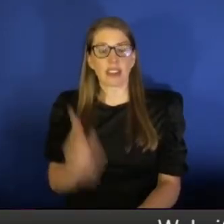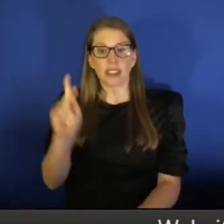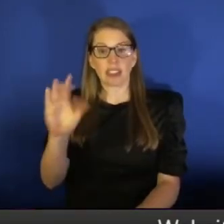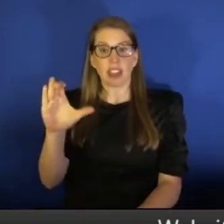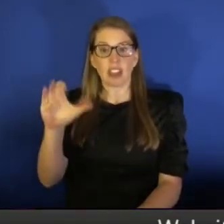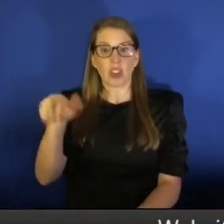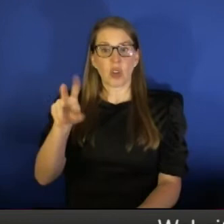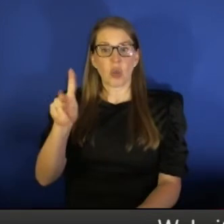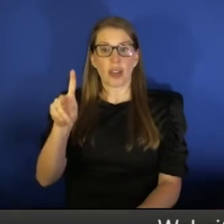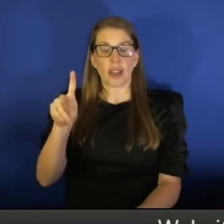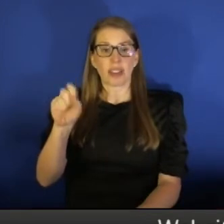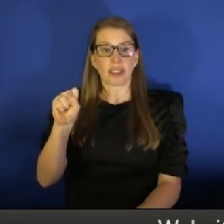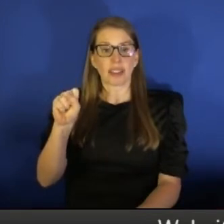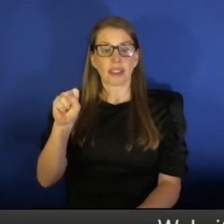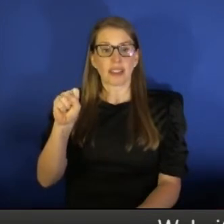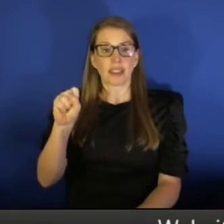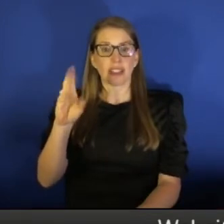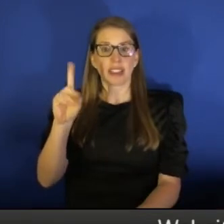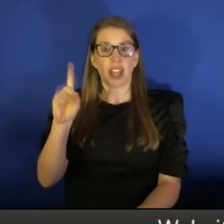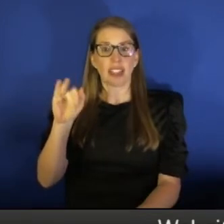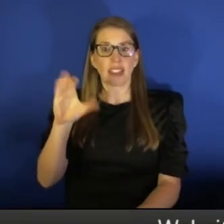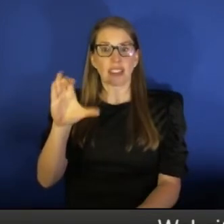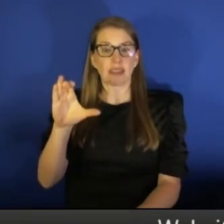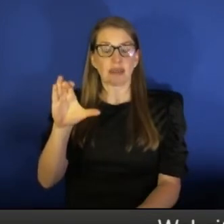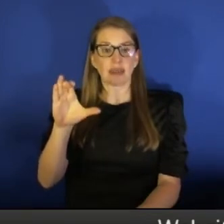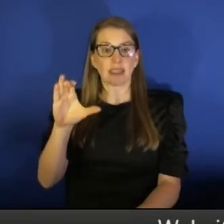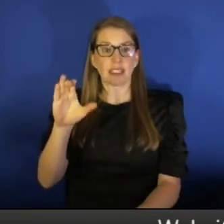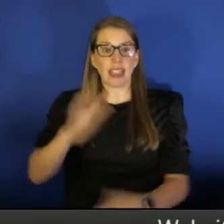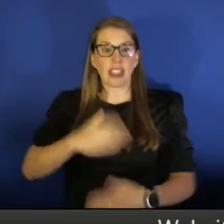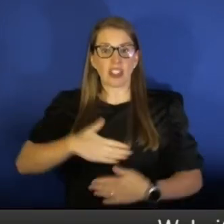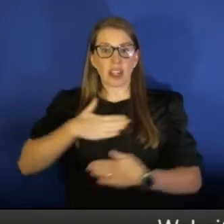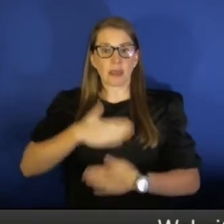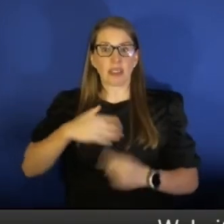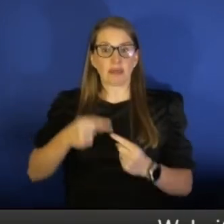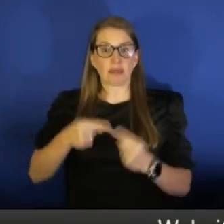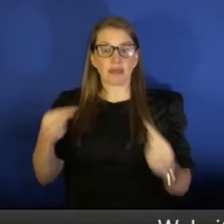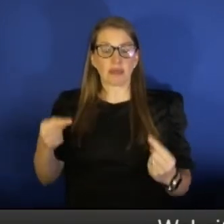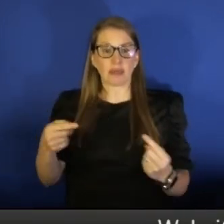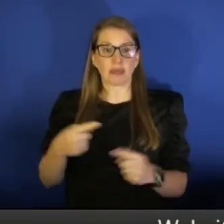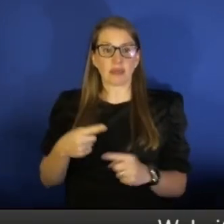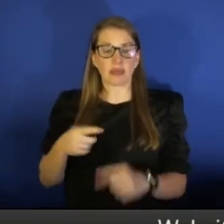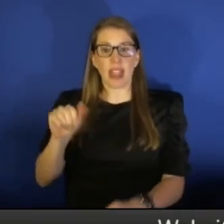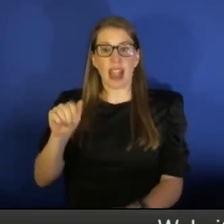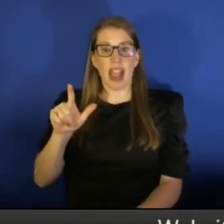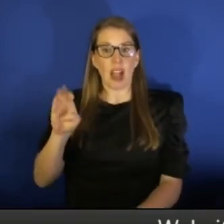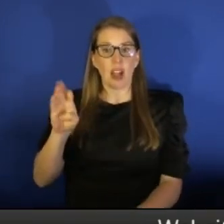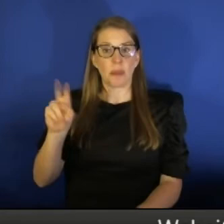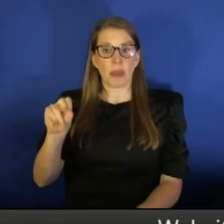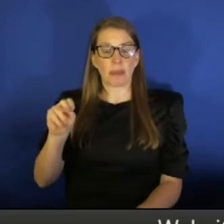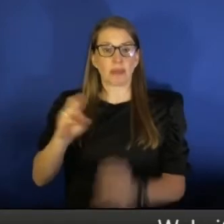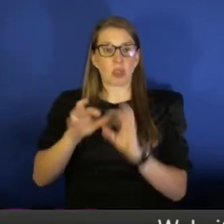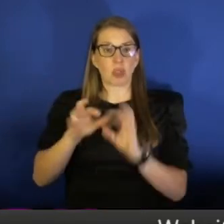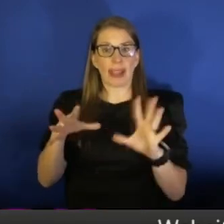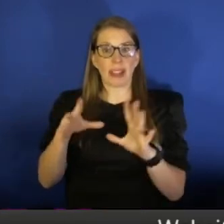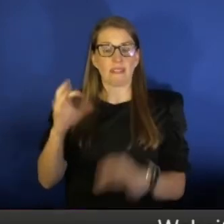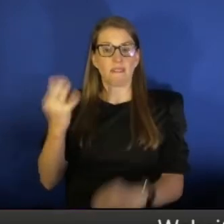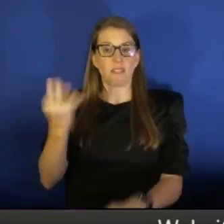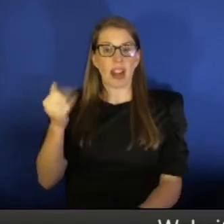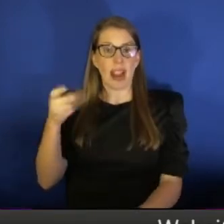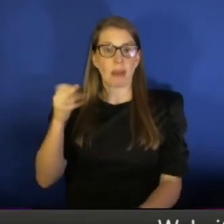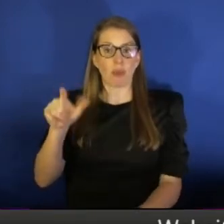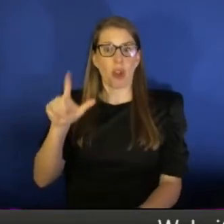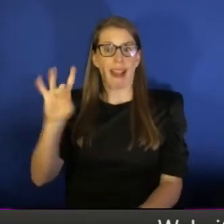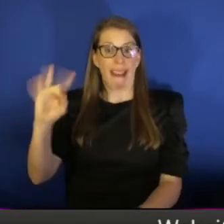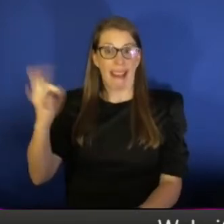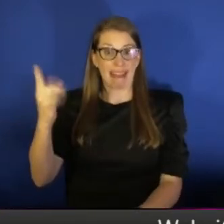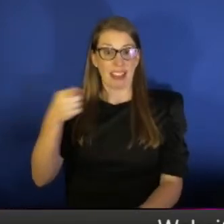the street from Kauffman Center for Performing Arts. They had me perform my album release show on Friday, April 8th